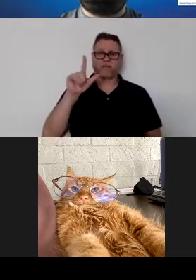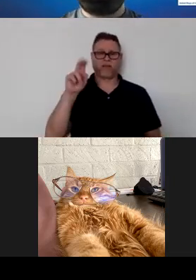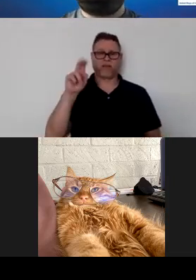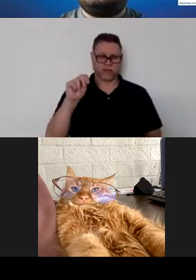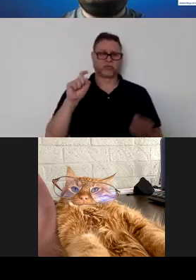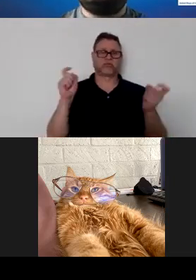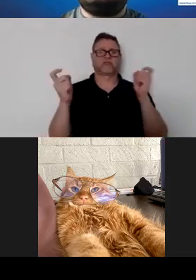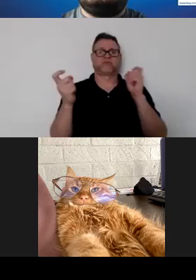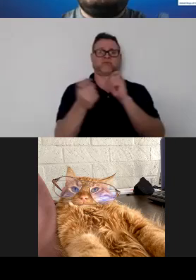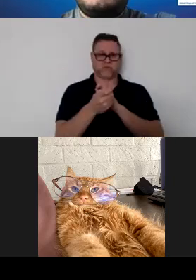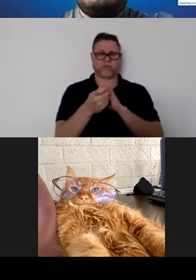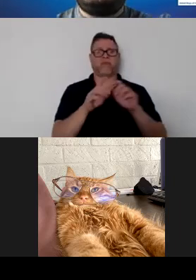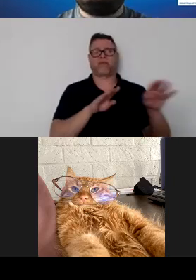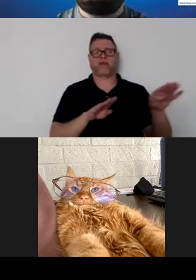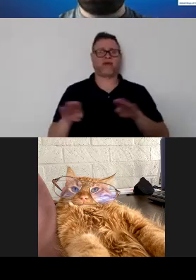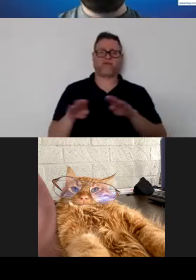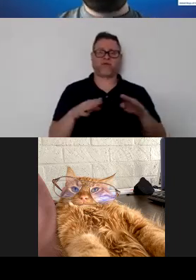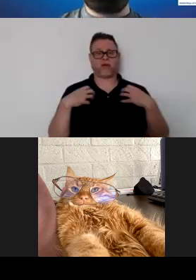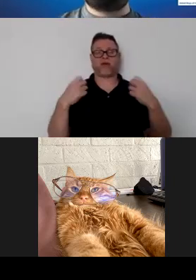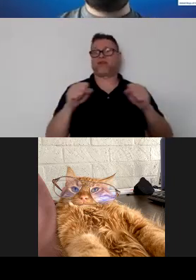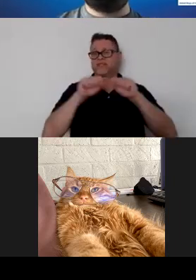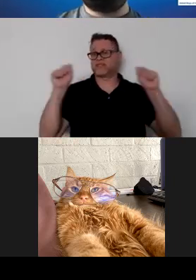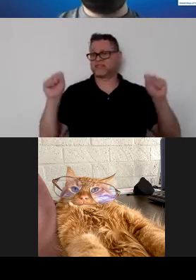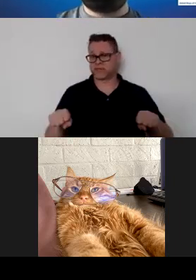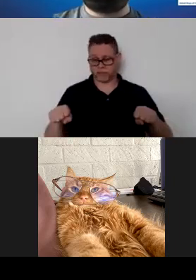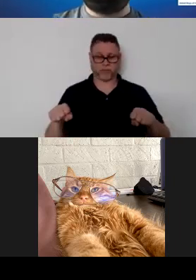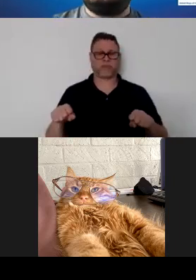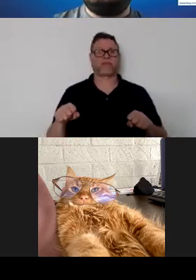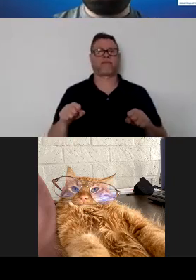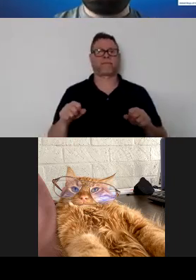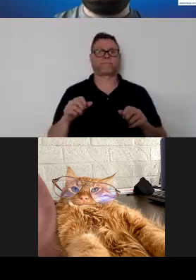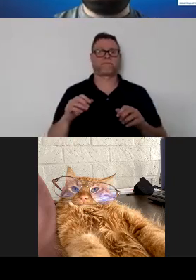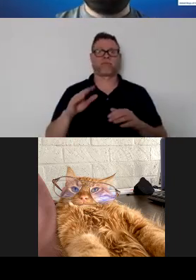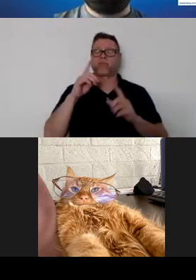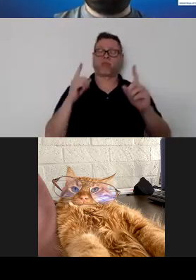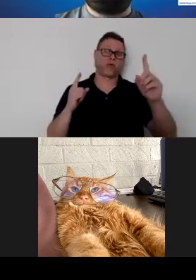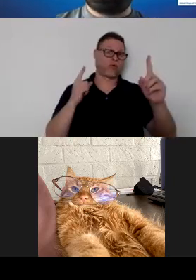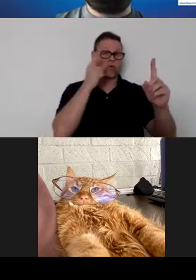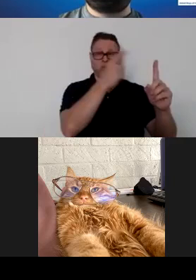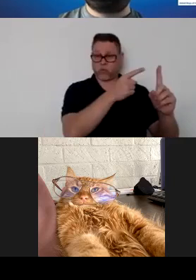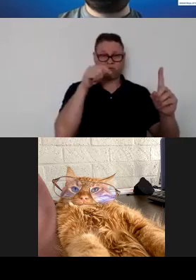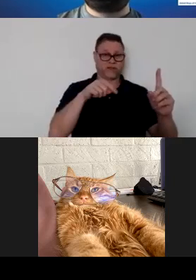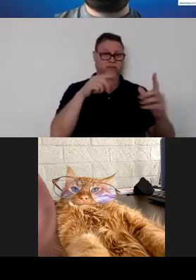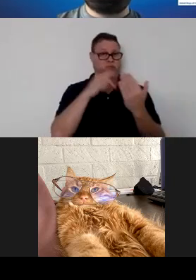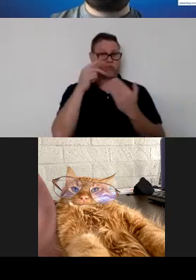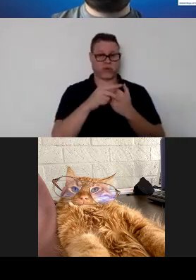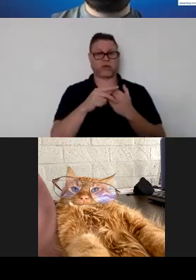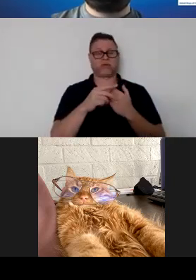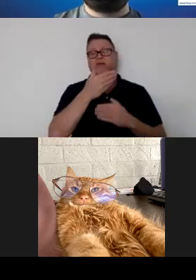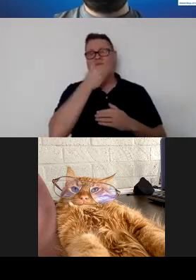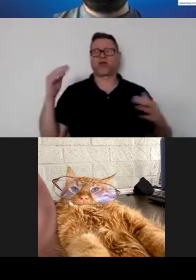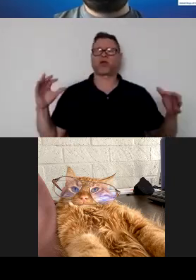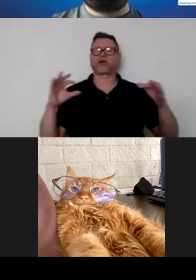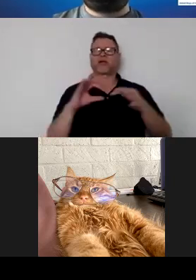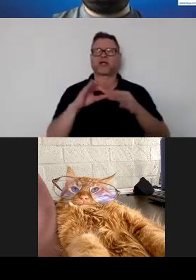the state's the behavioral health system, which of course the overarching goal of this program is to better connect